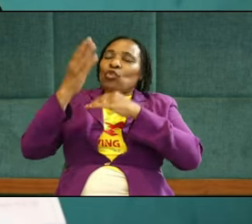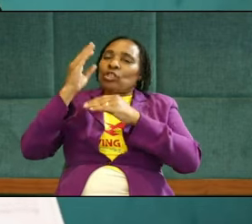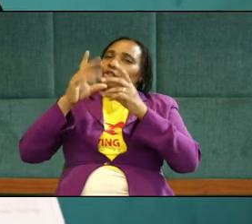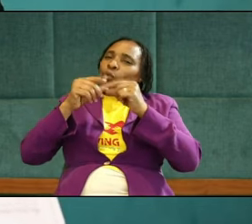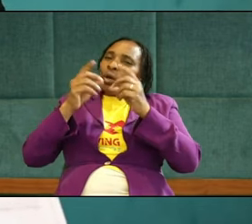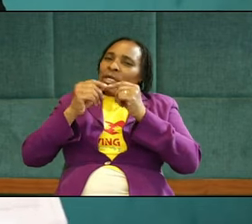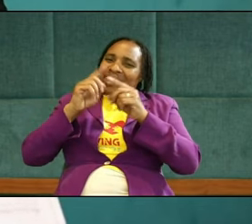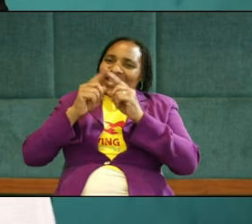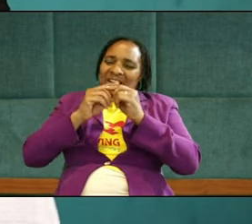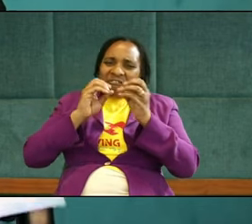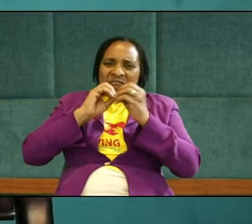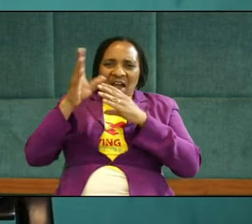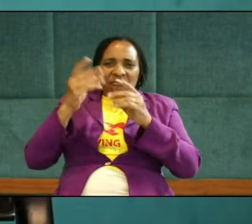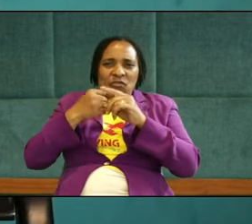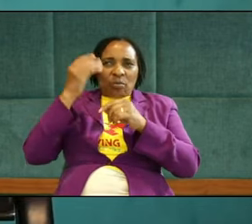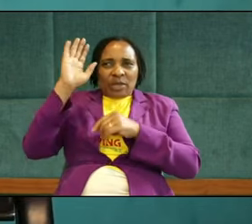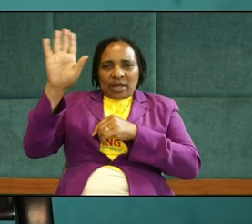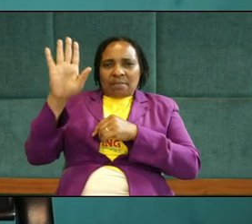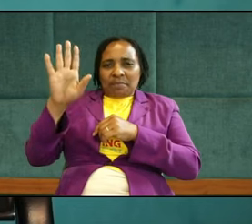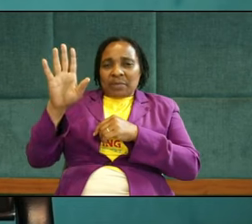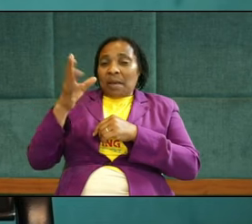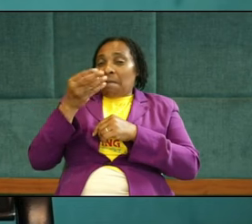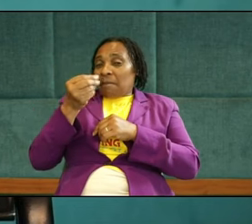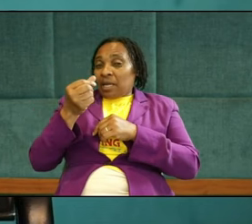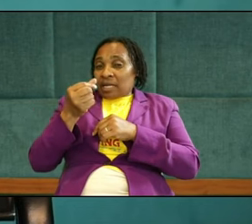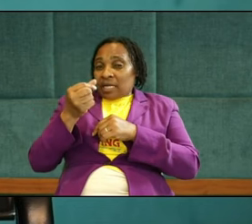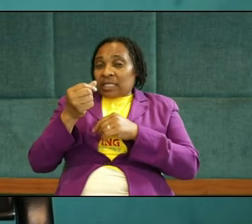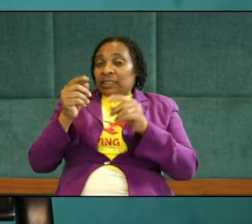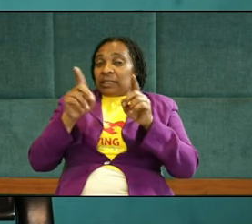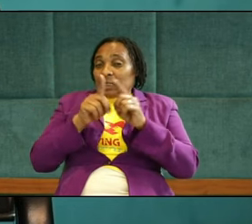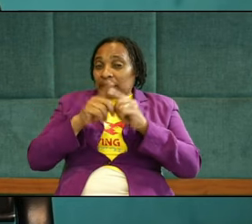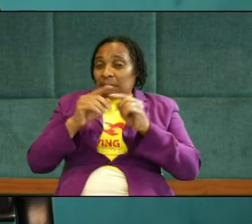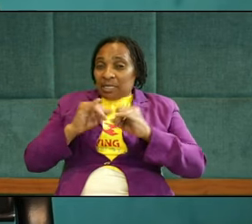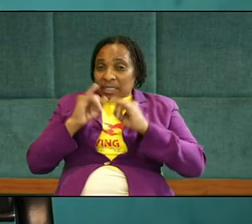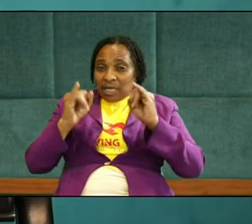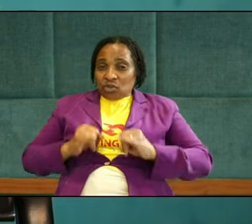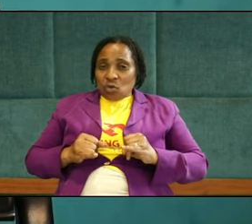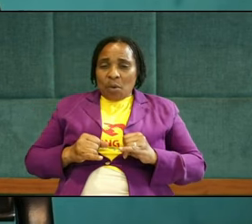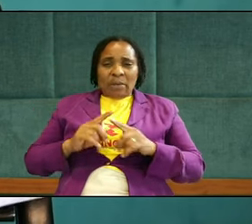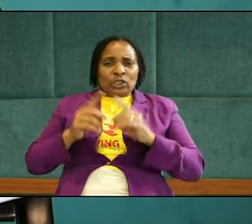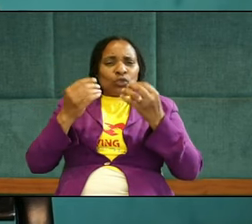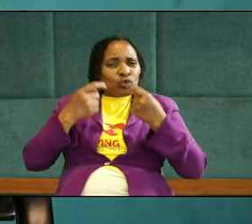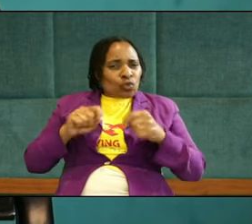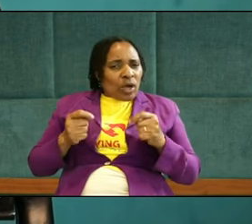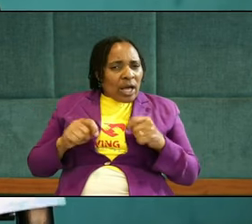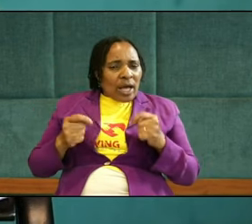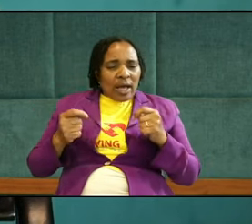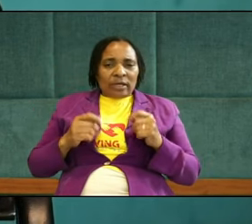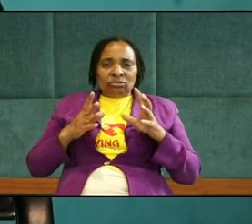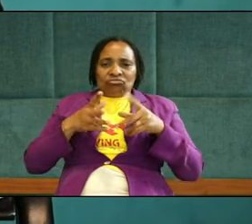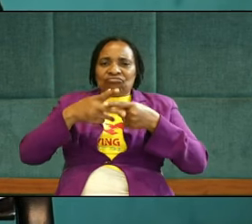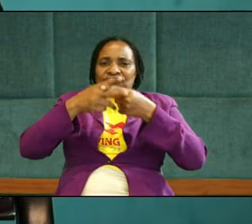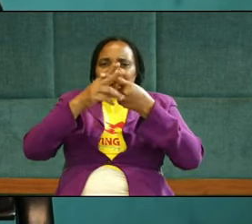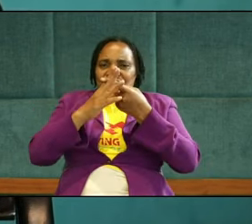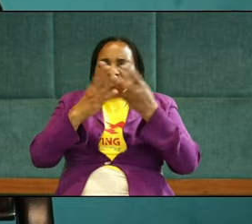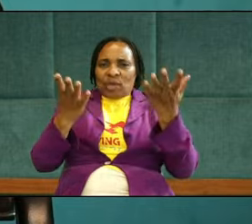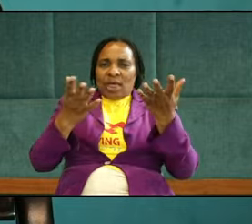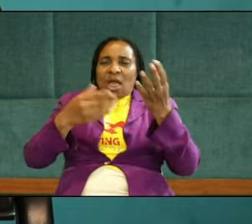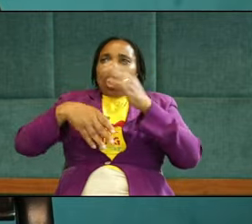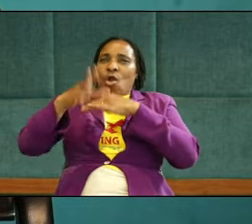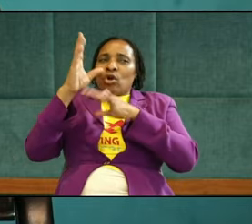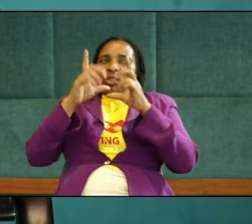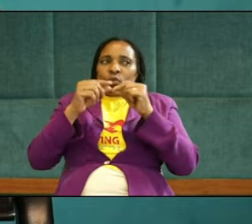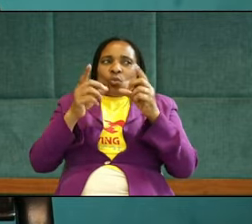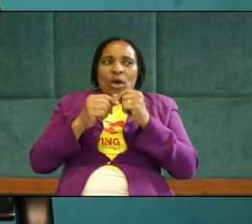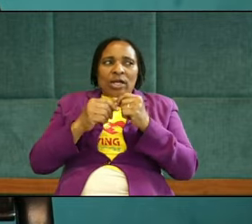him. Mm-hmm. So money being the idol, we should try as much as possible to stick to God's word and not